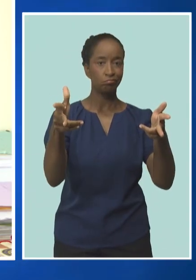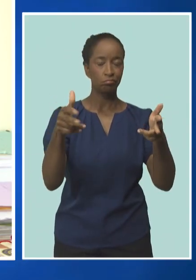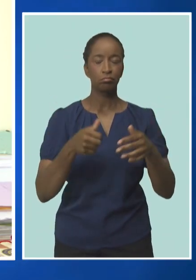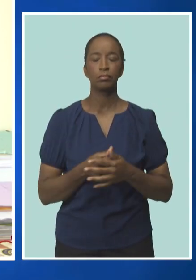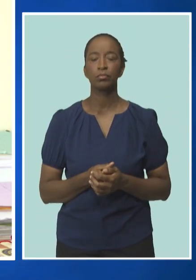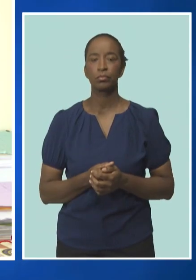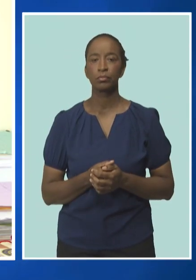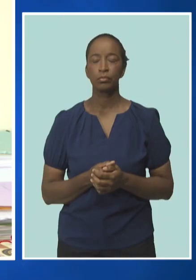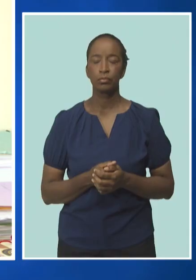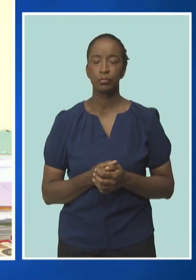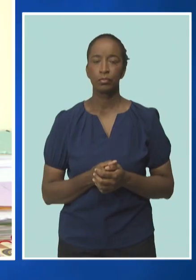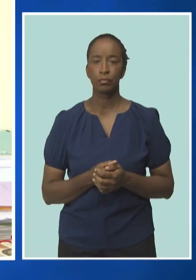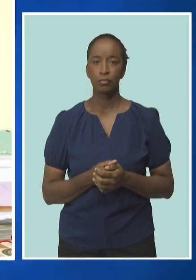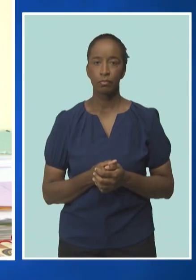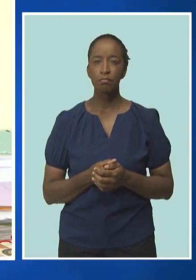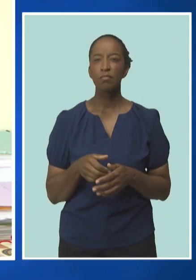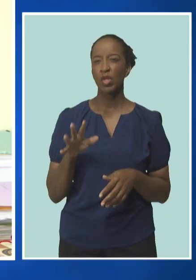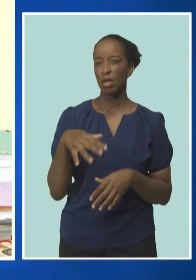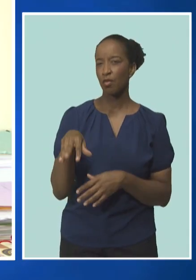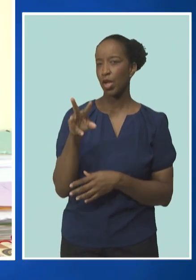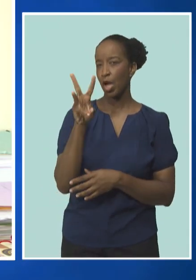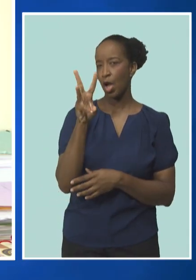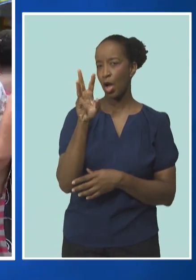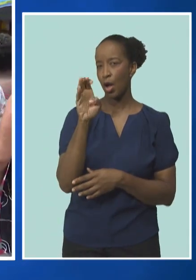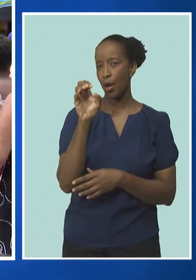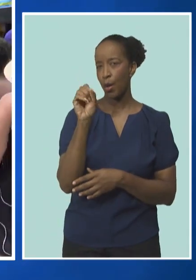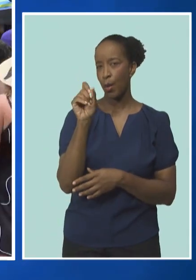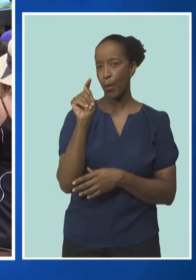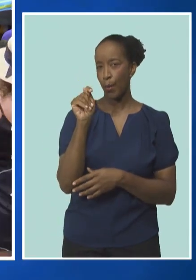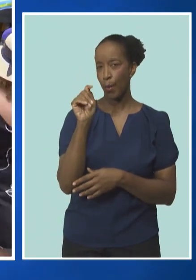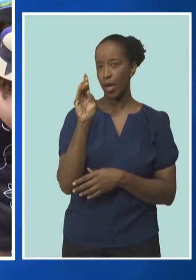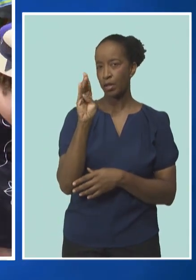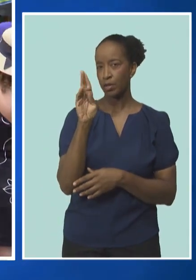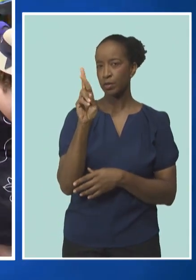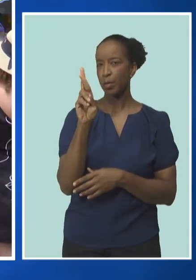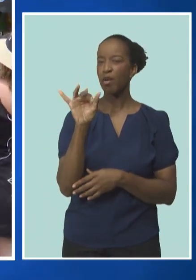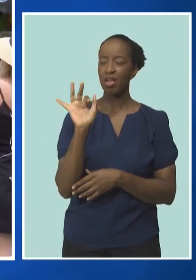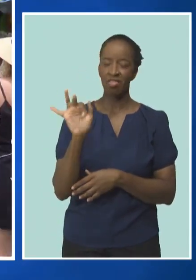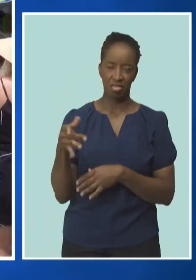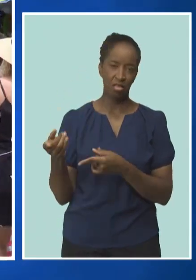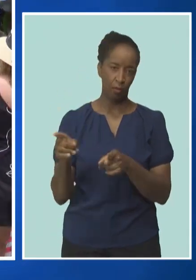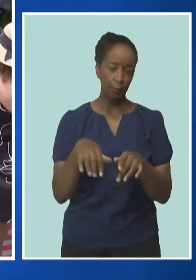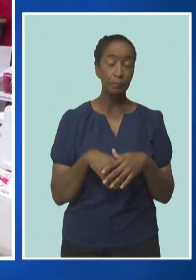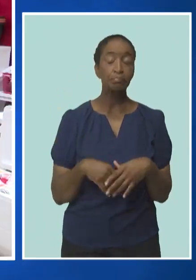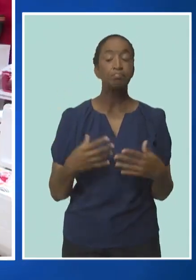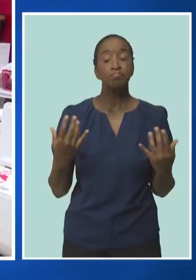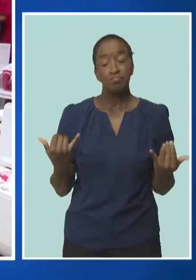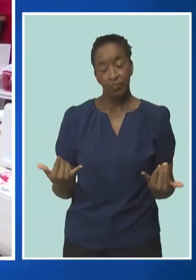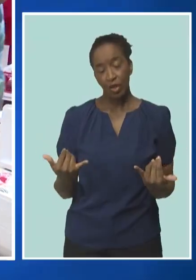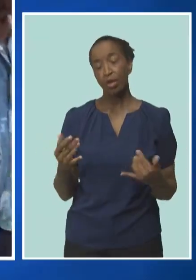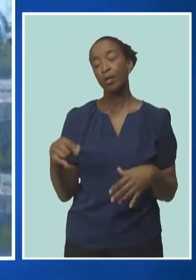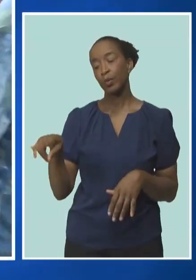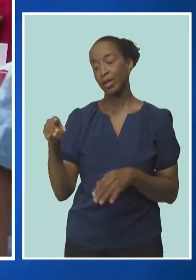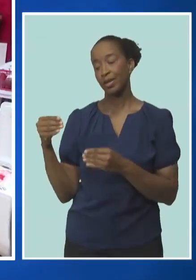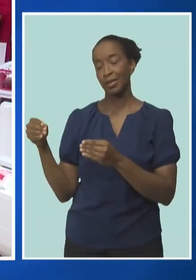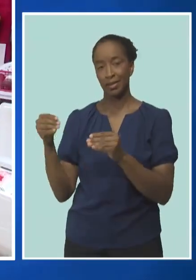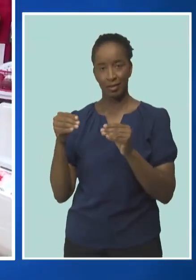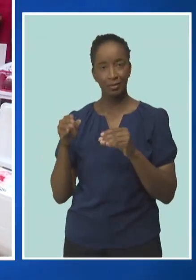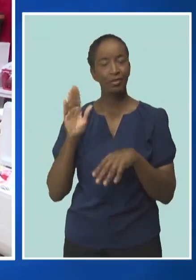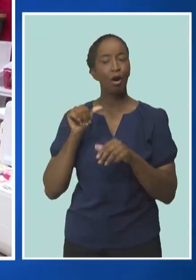the Westbury area. For the meanwhile, vendors will continue to operate in